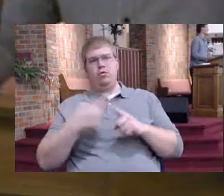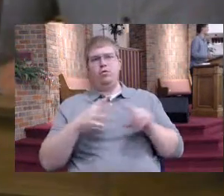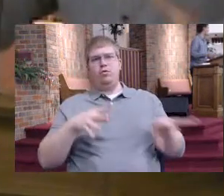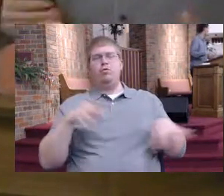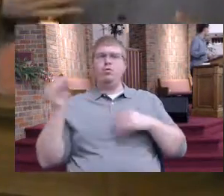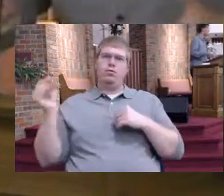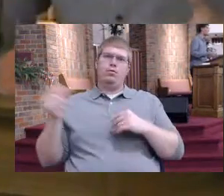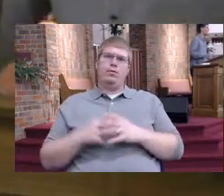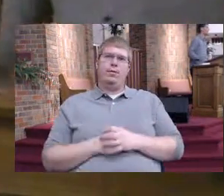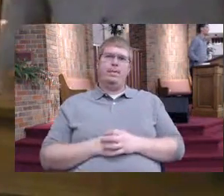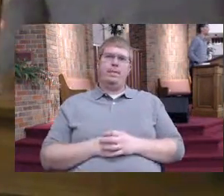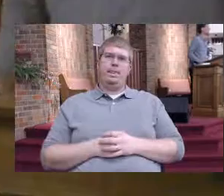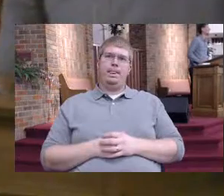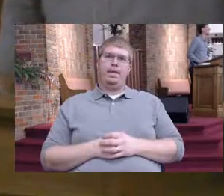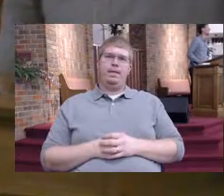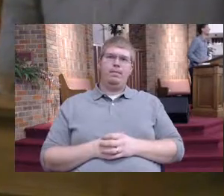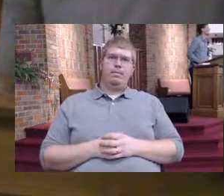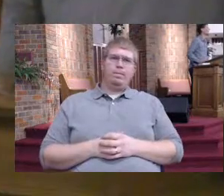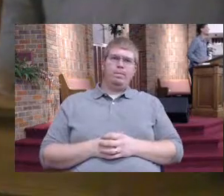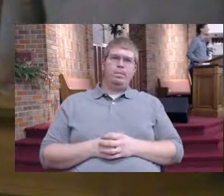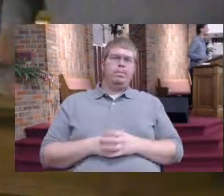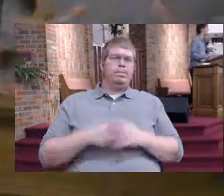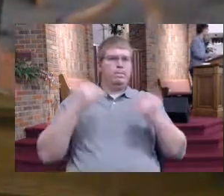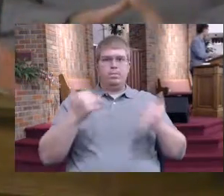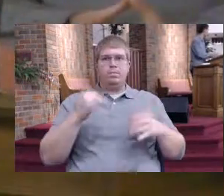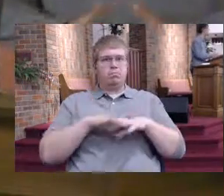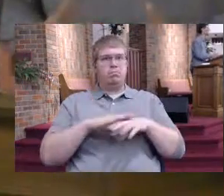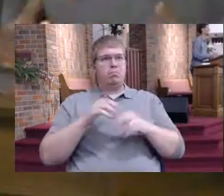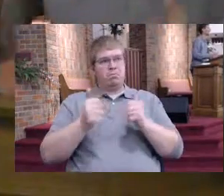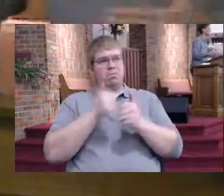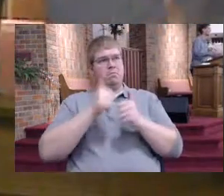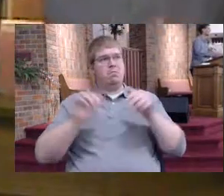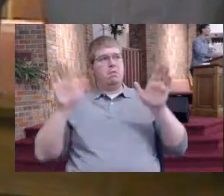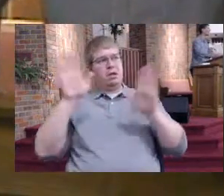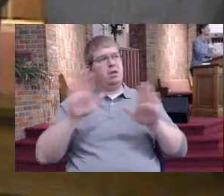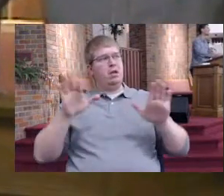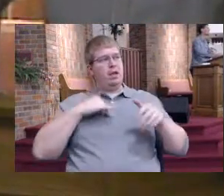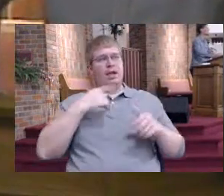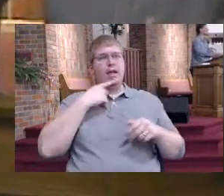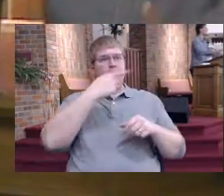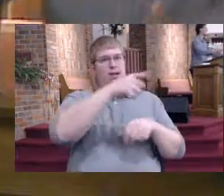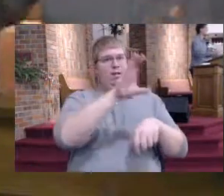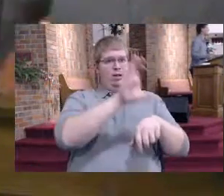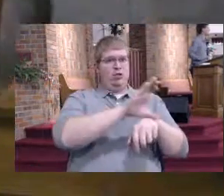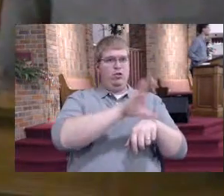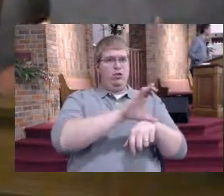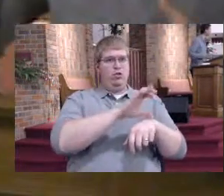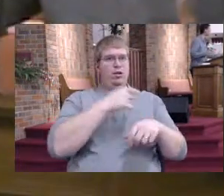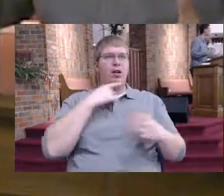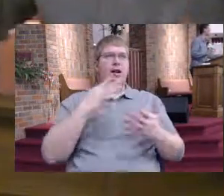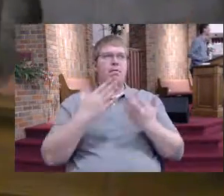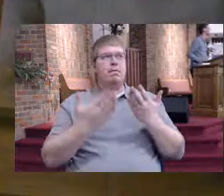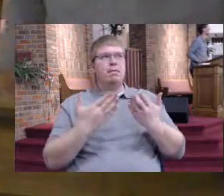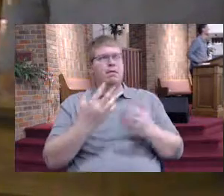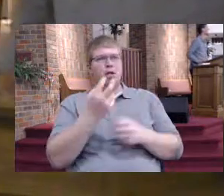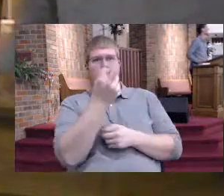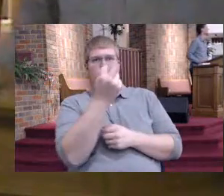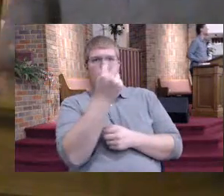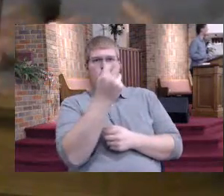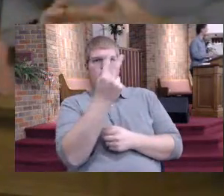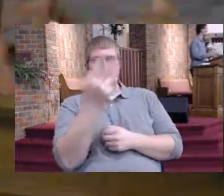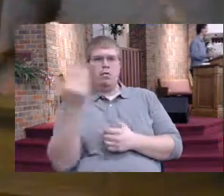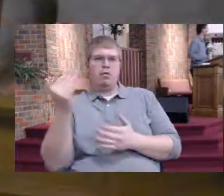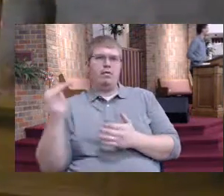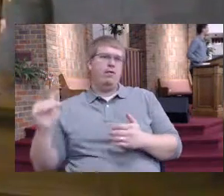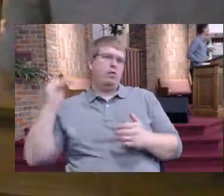And at this point, on a given Sunday, when I say this church, I'm talking about maybe 12 to 15 adults and